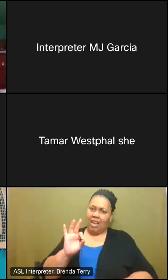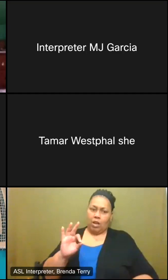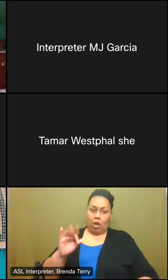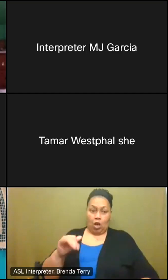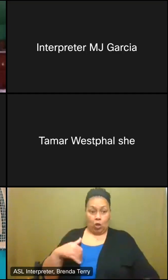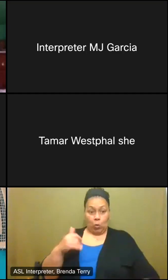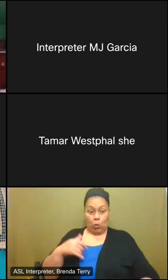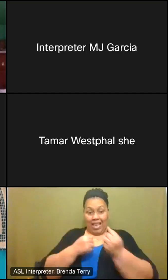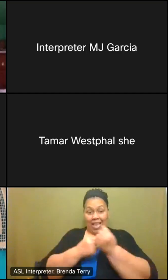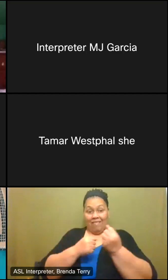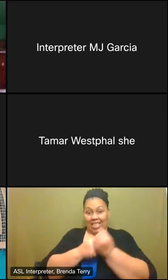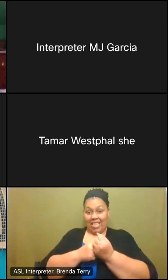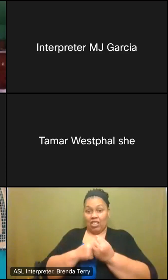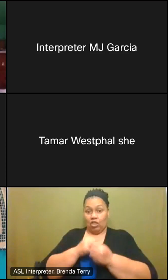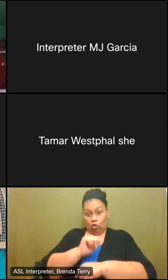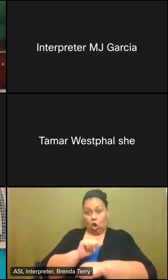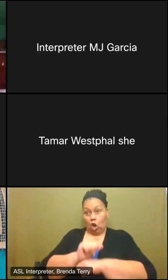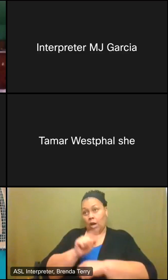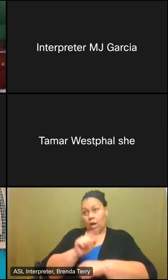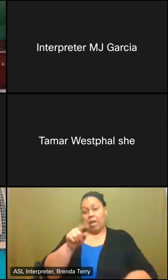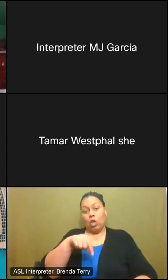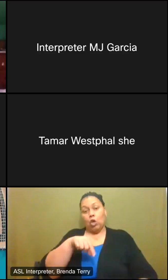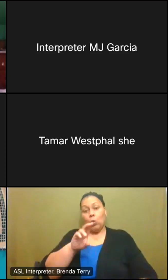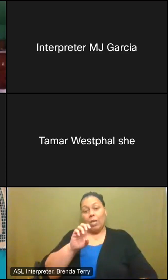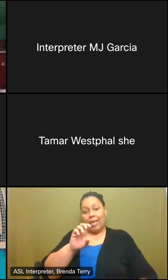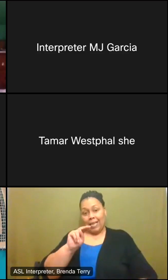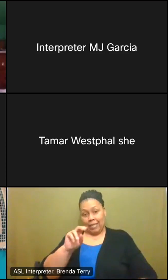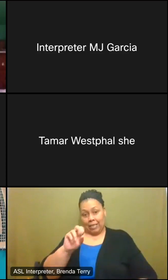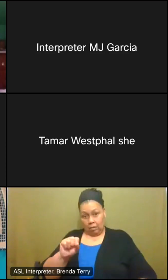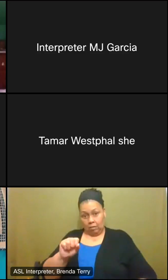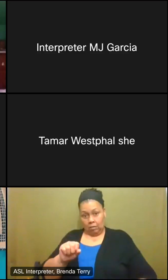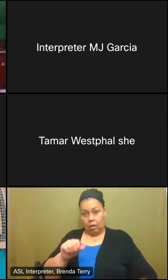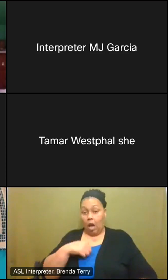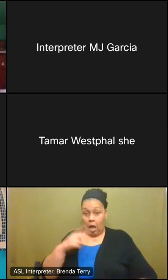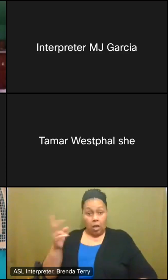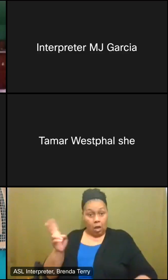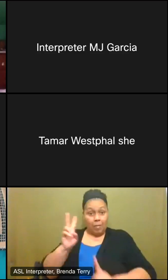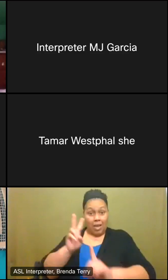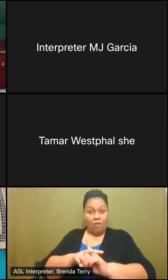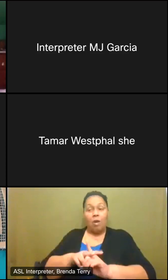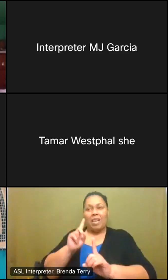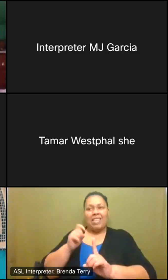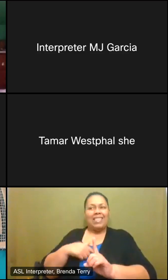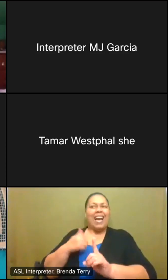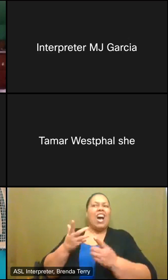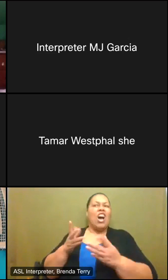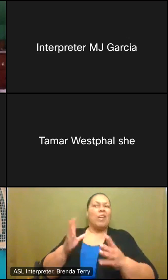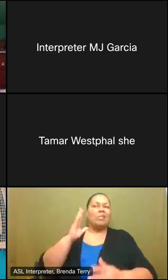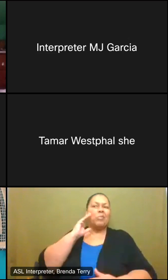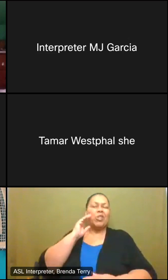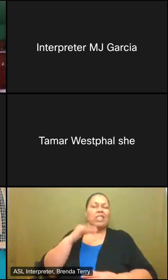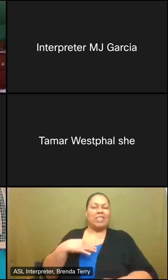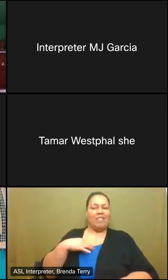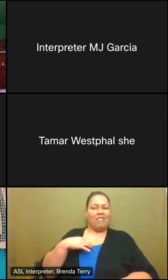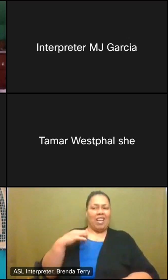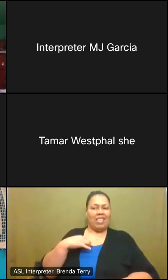position out in Queens, and I applied for it after volunteering with them during the summer for a summer